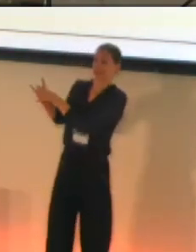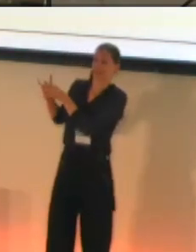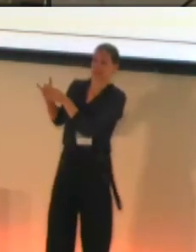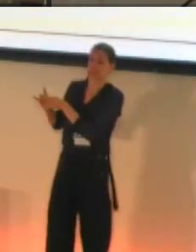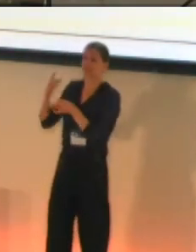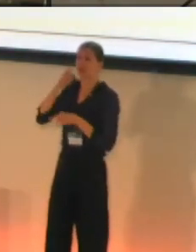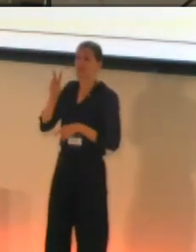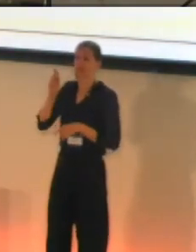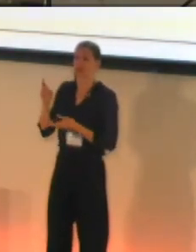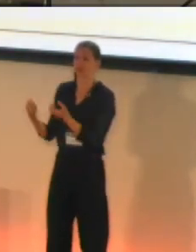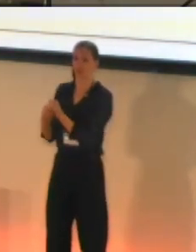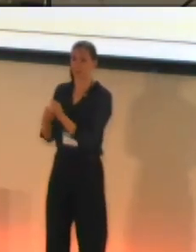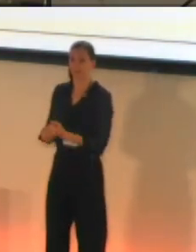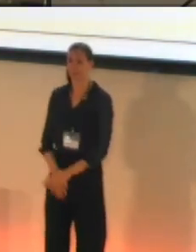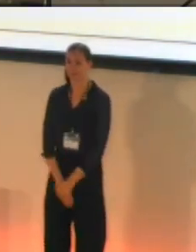support.